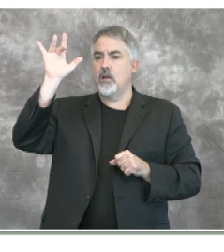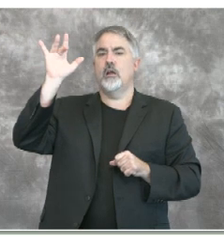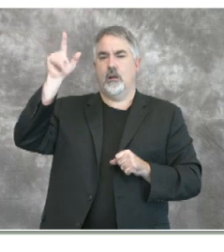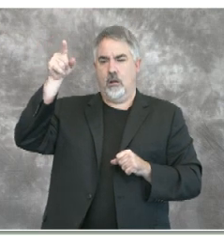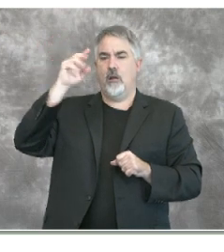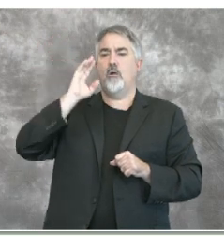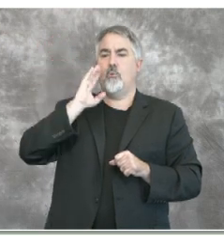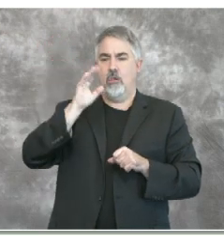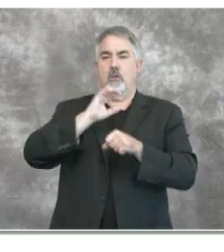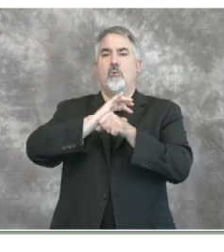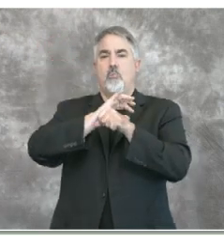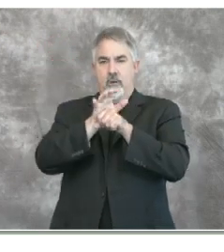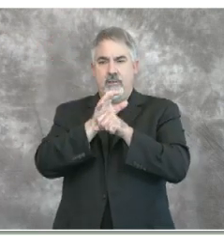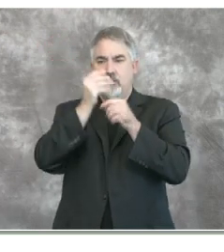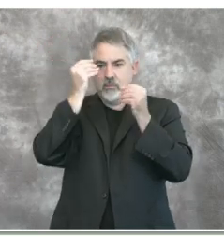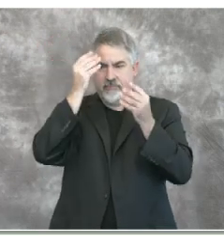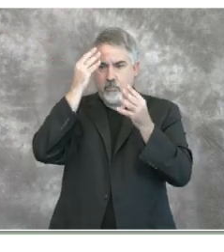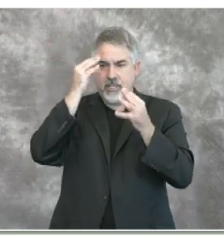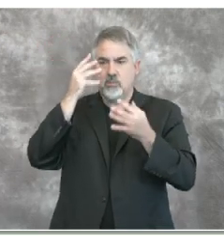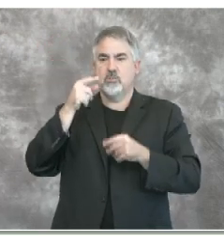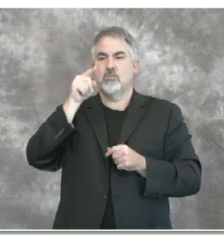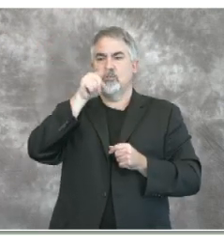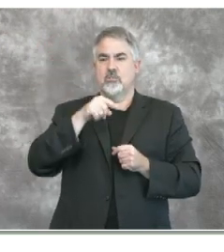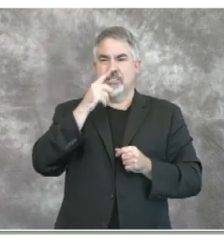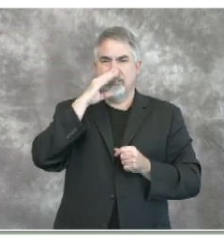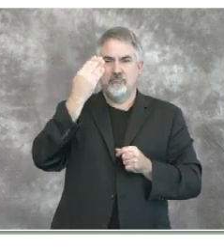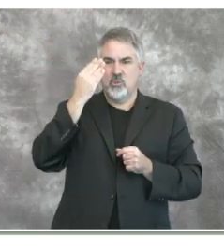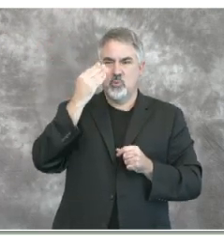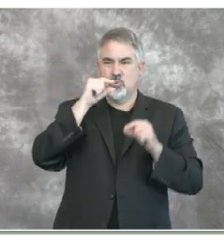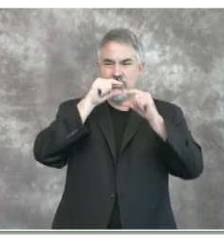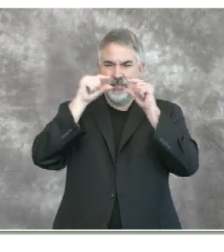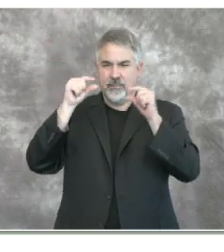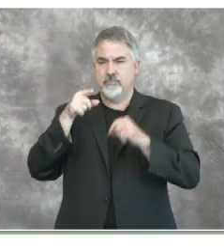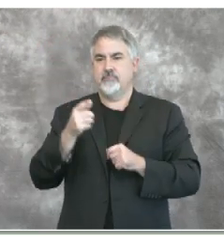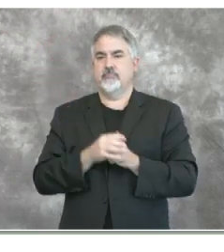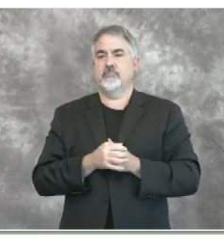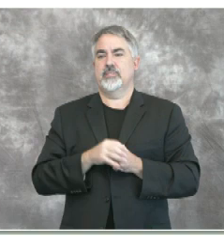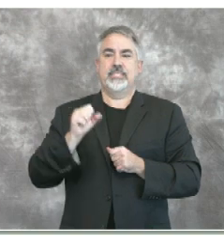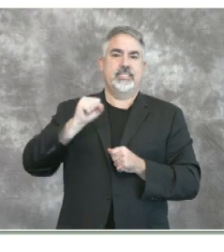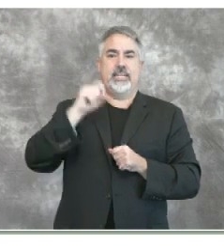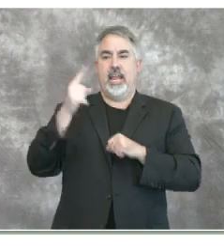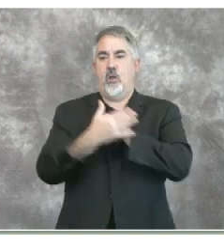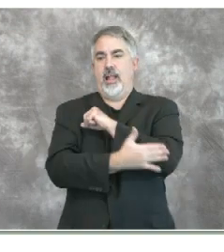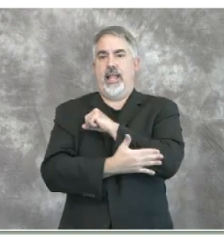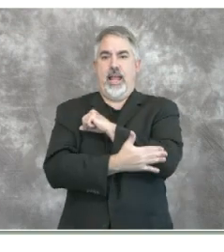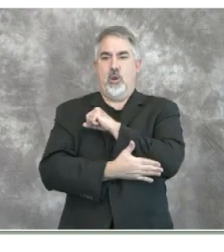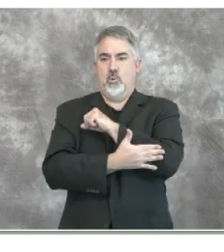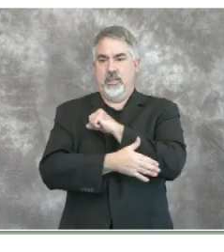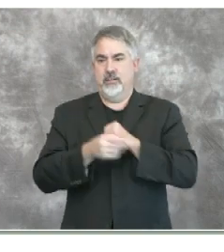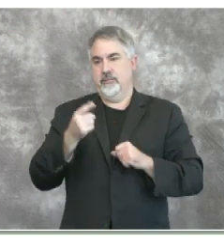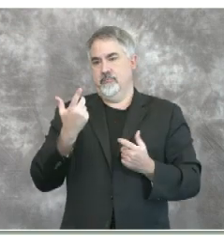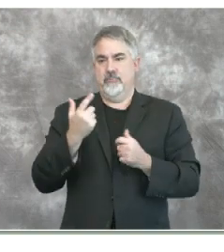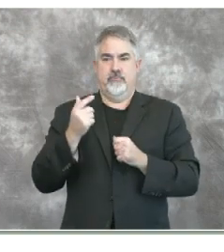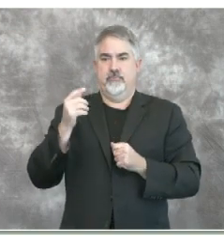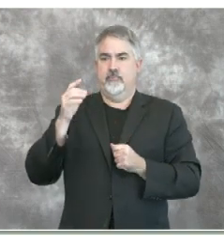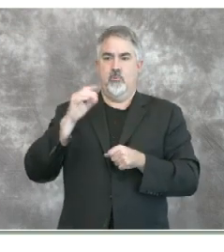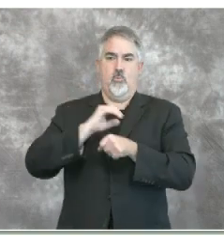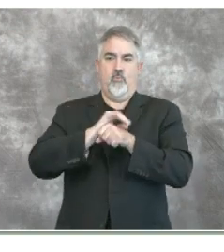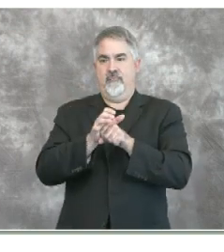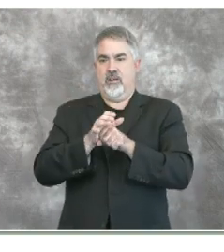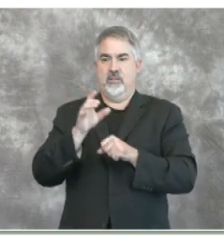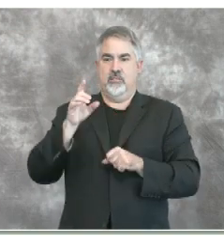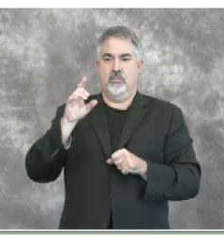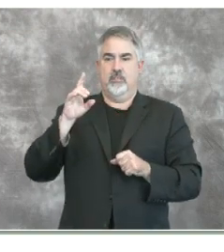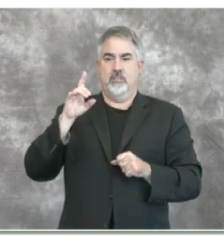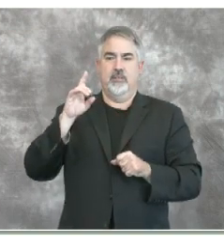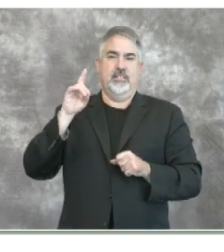Diego landing page, and there you see in bold blue font, County of San Diego Coronavirus Dashboard. If you click on that